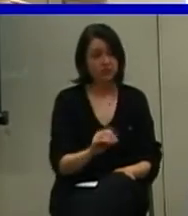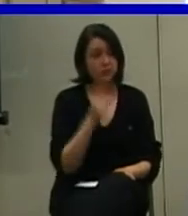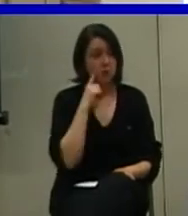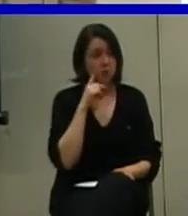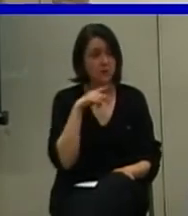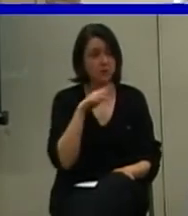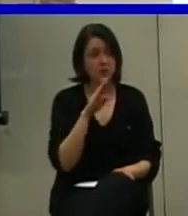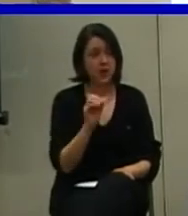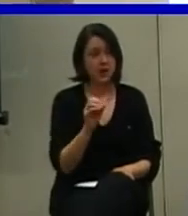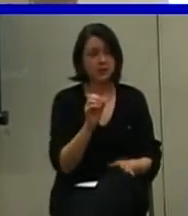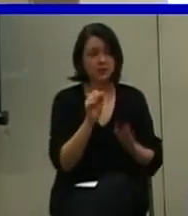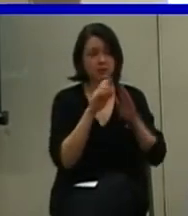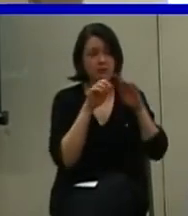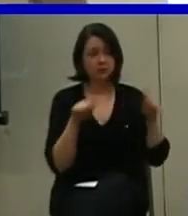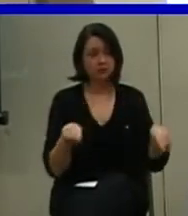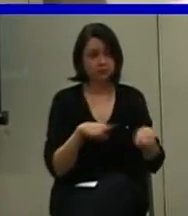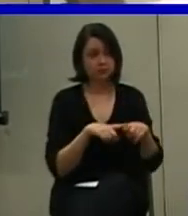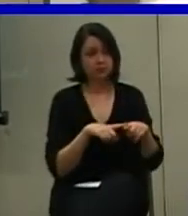to fidelity.